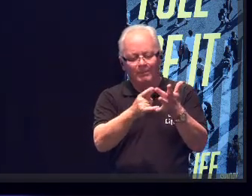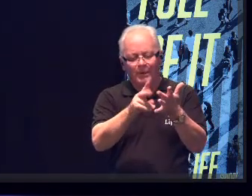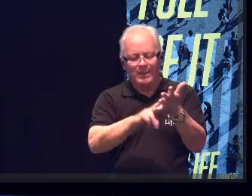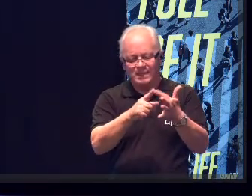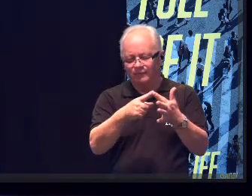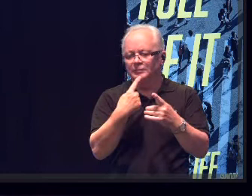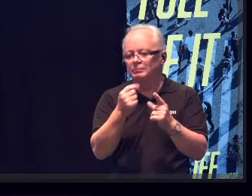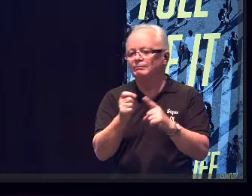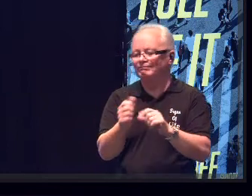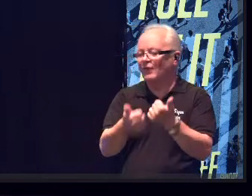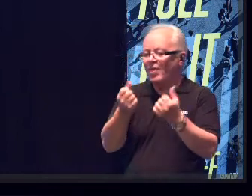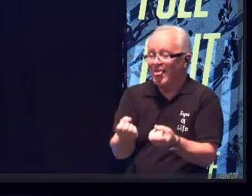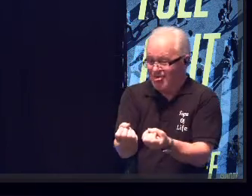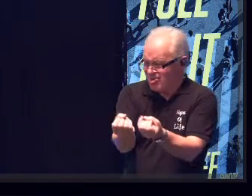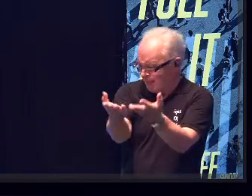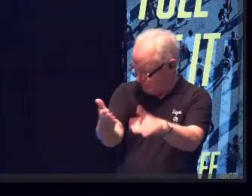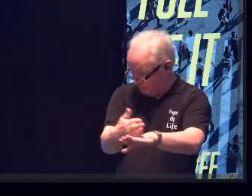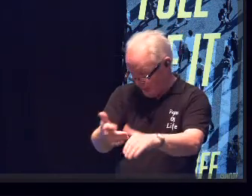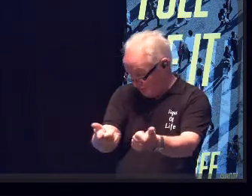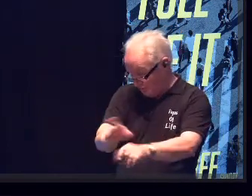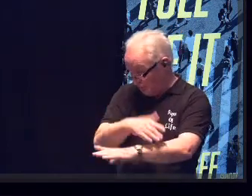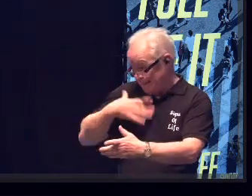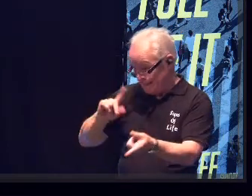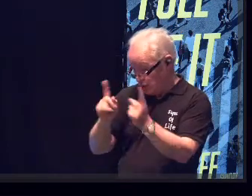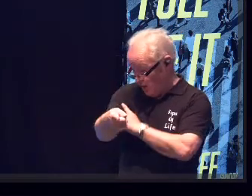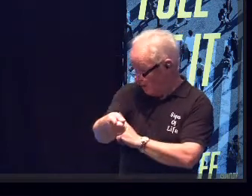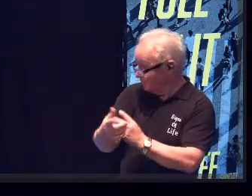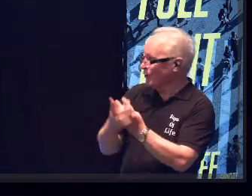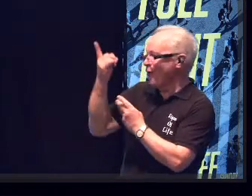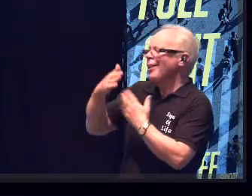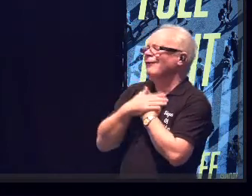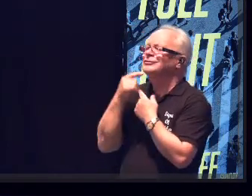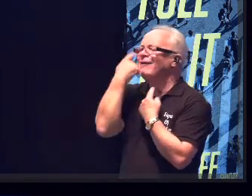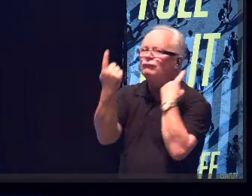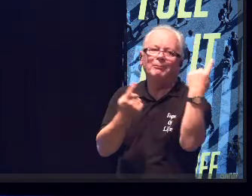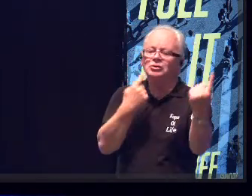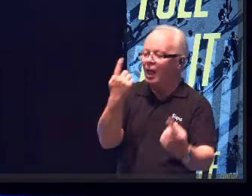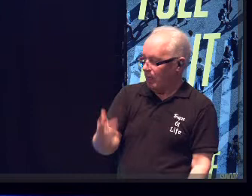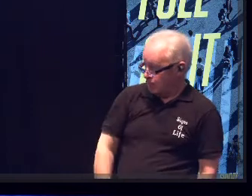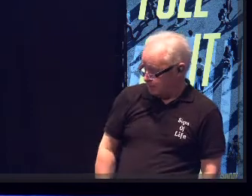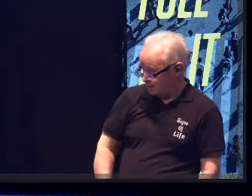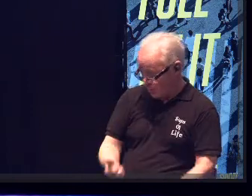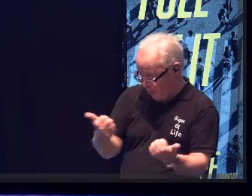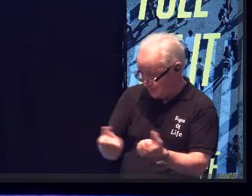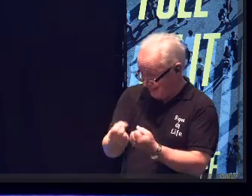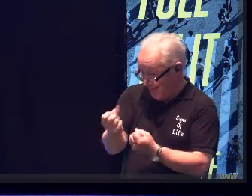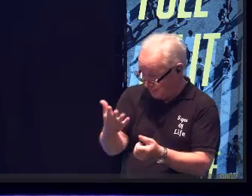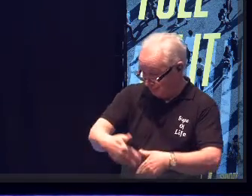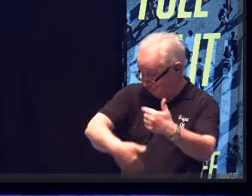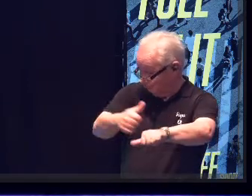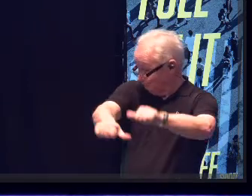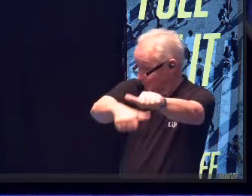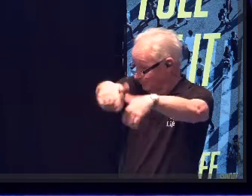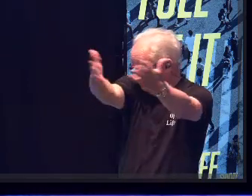like. They don't need to change. Sure, God loves everybody. God's love, as long as we all love each